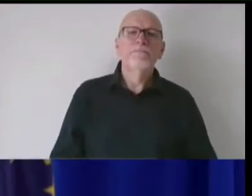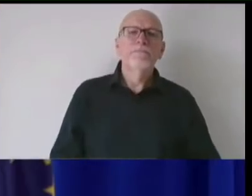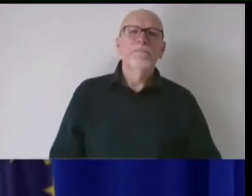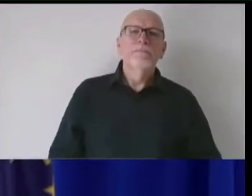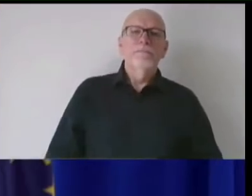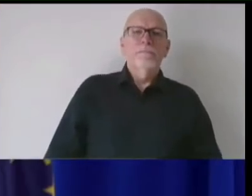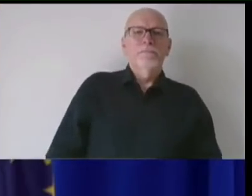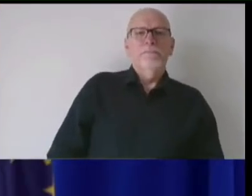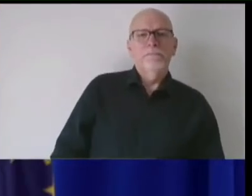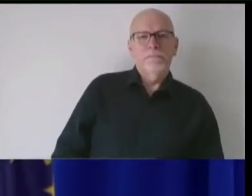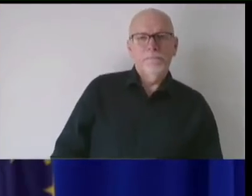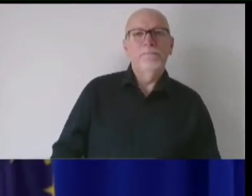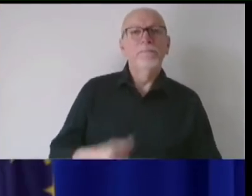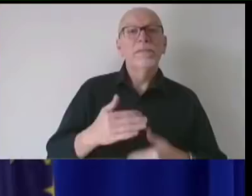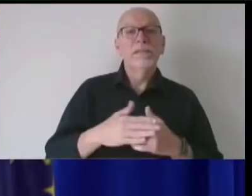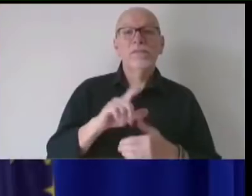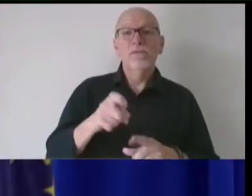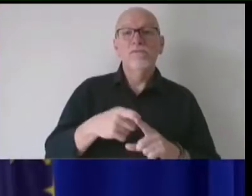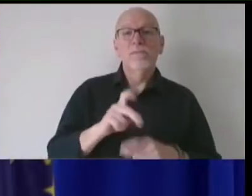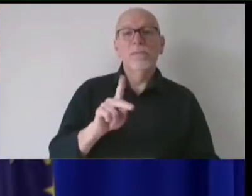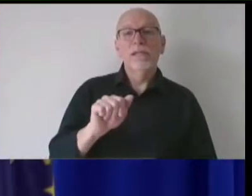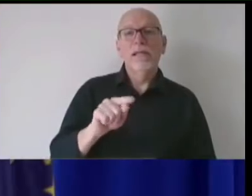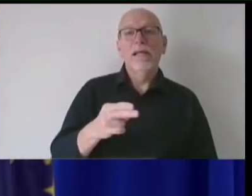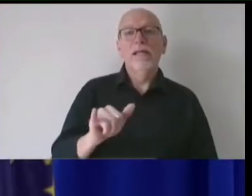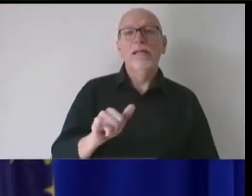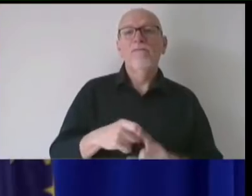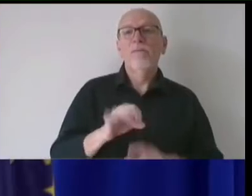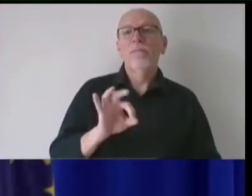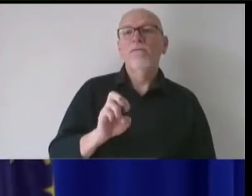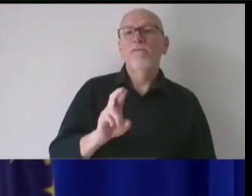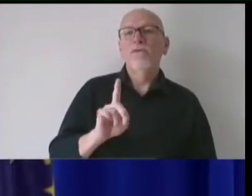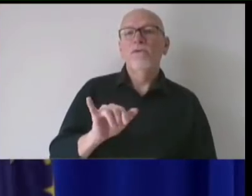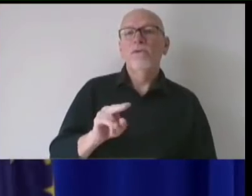Our next question is from Kathy of the Ferdinand News.